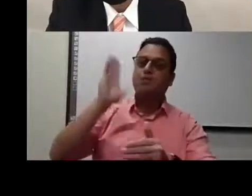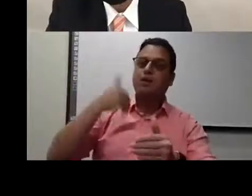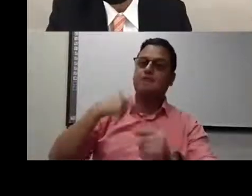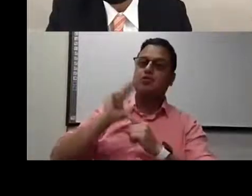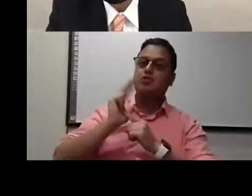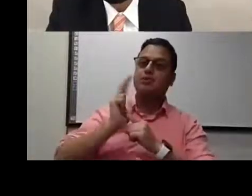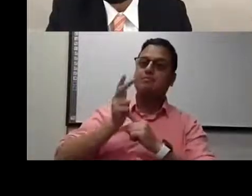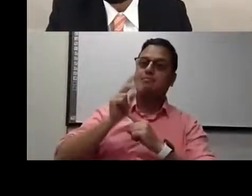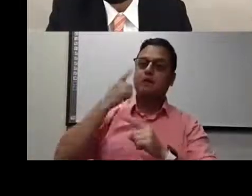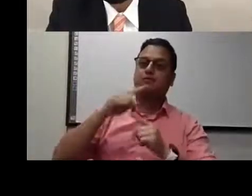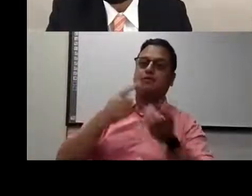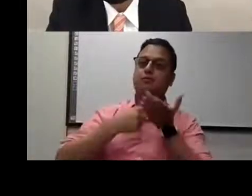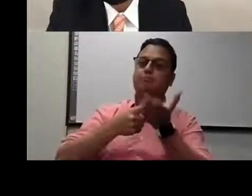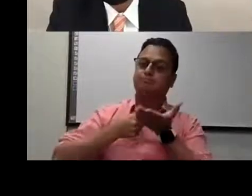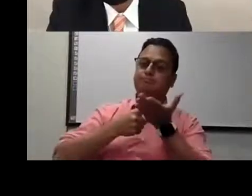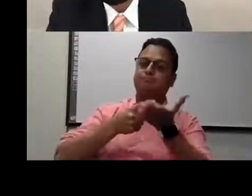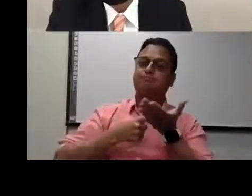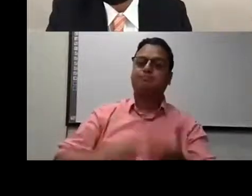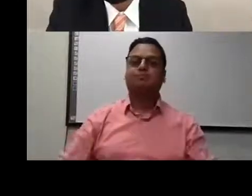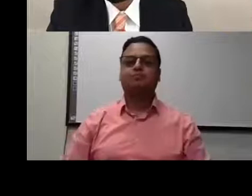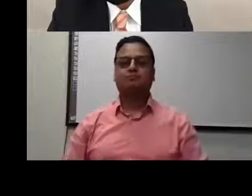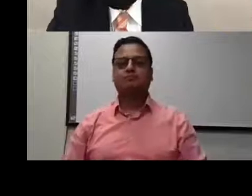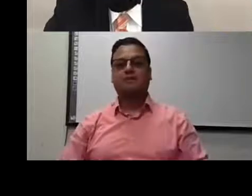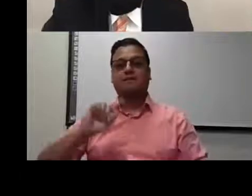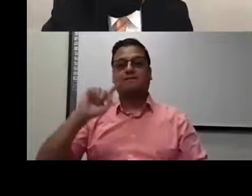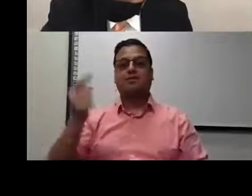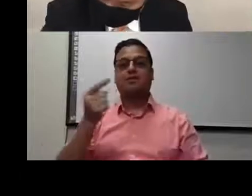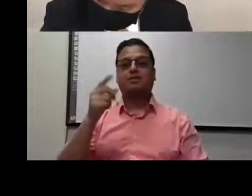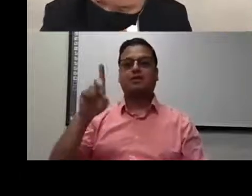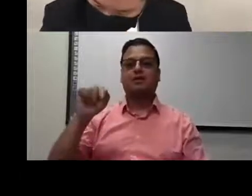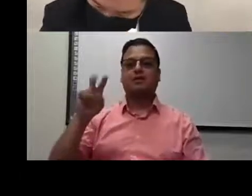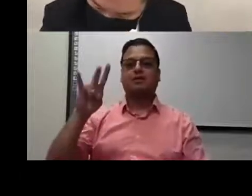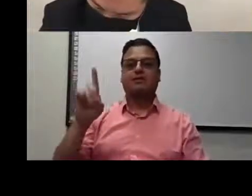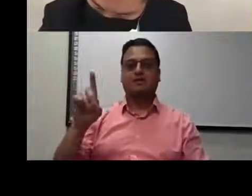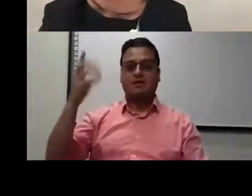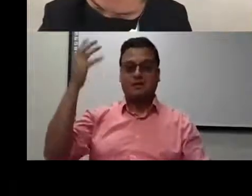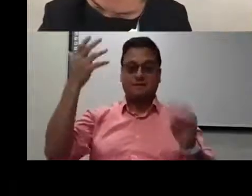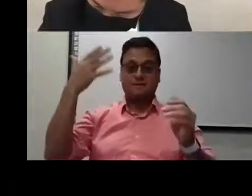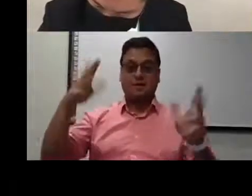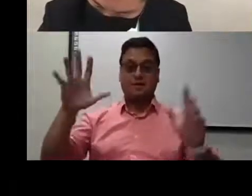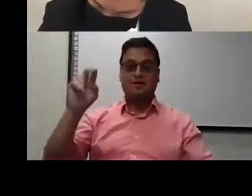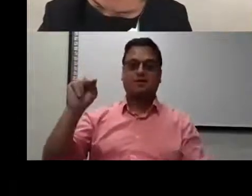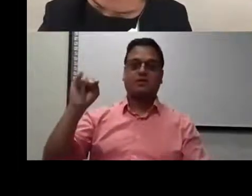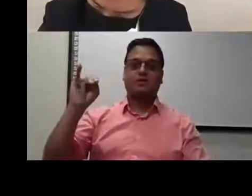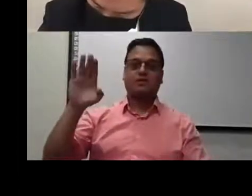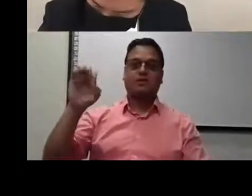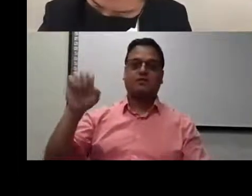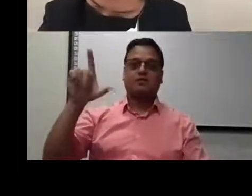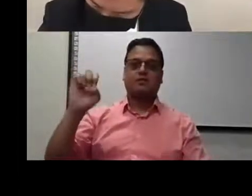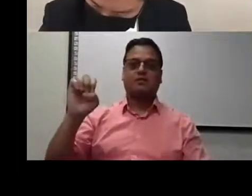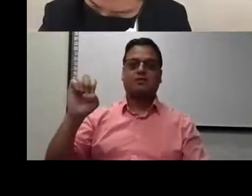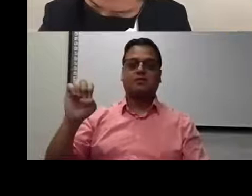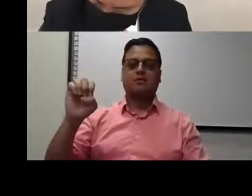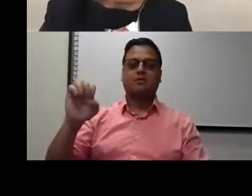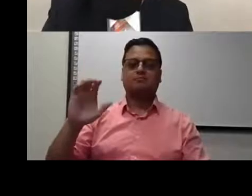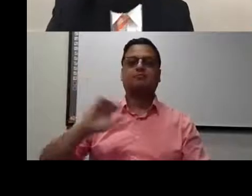board. Okay. First, we'll have David, and then after David will be Nicole. David,